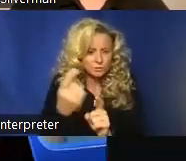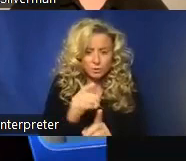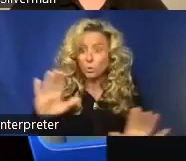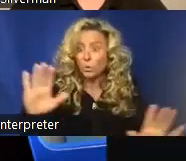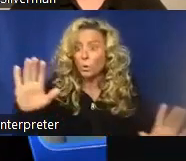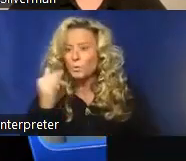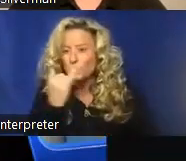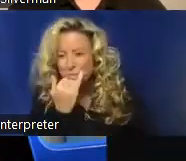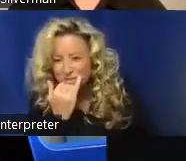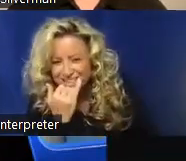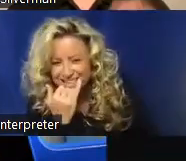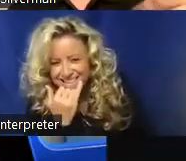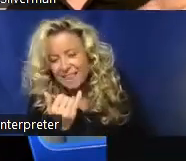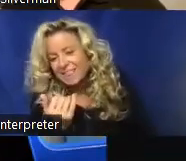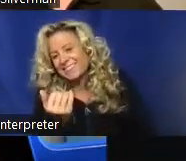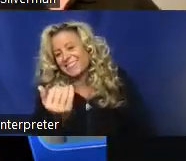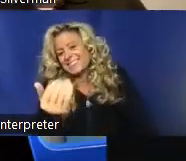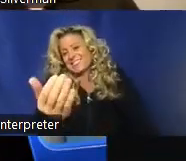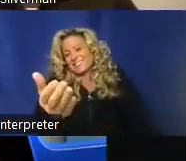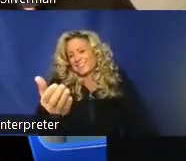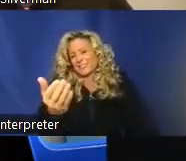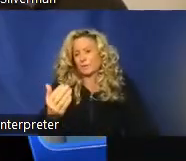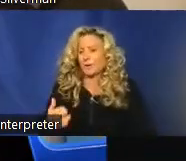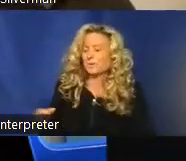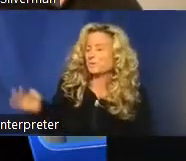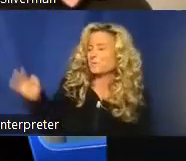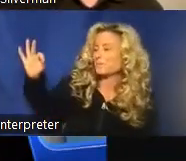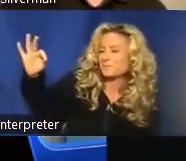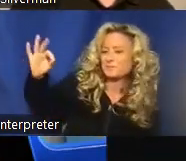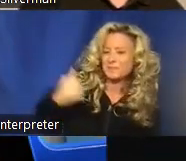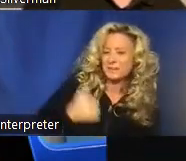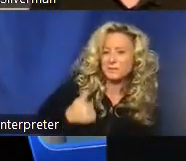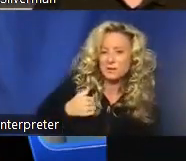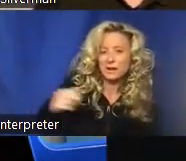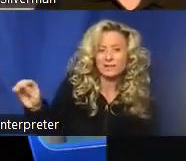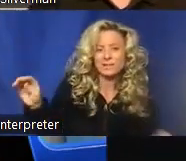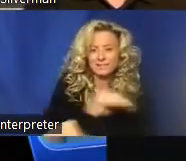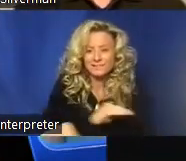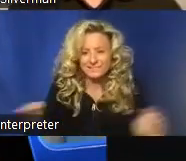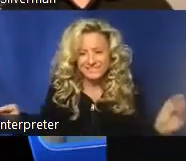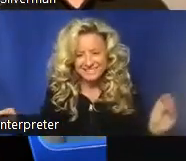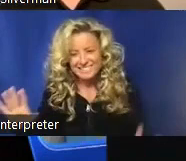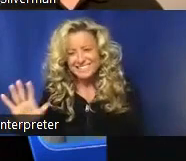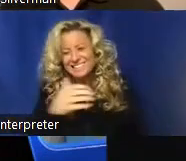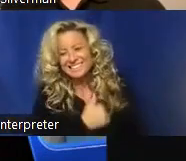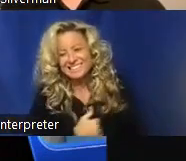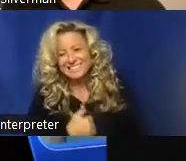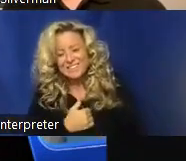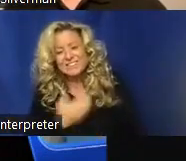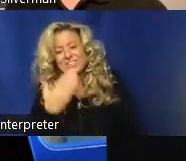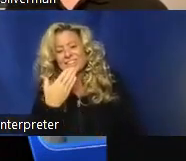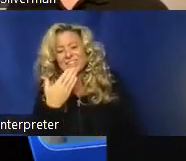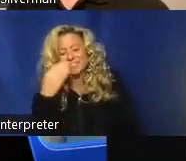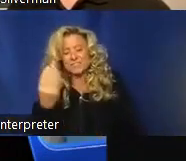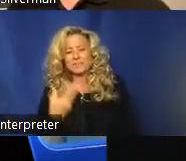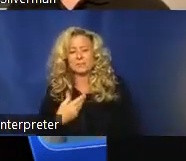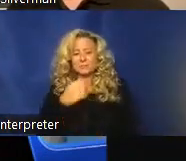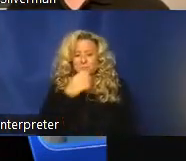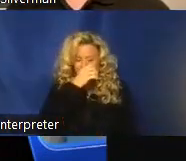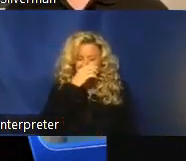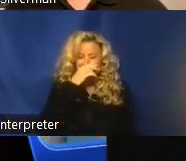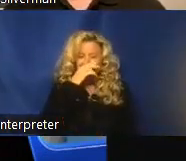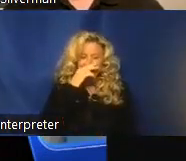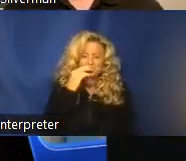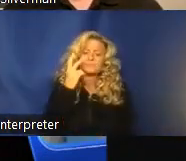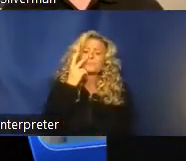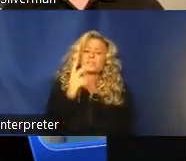Whoops. How about now? There you go. There. I apologize. Yeah, yep. I moved my screen around. So sorry. Go ahead. Thank you for letting me know. So now here you can